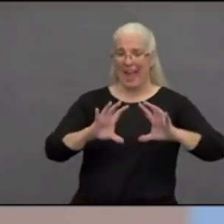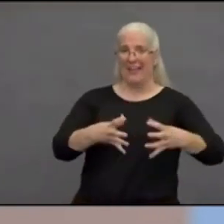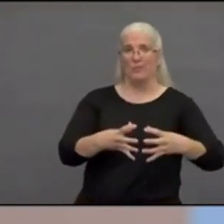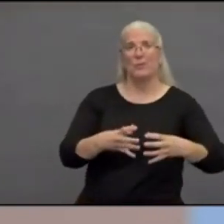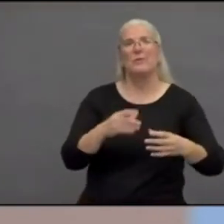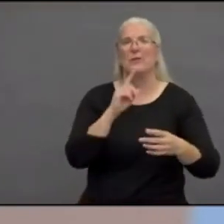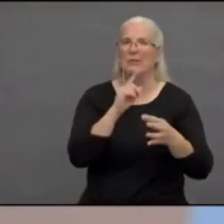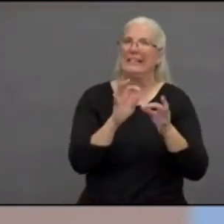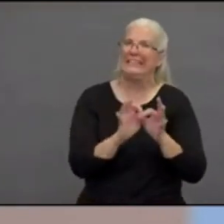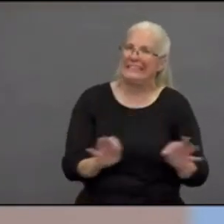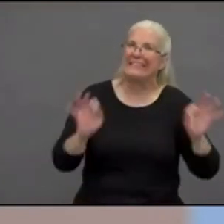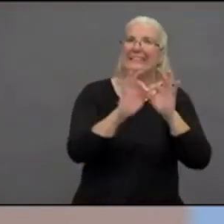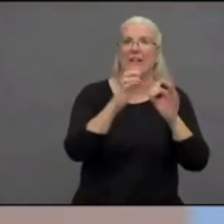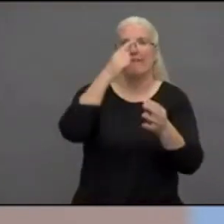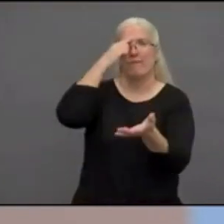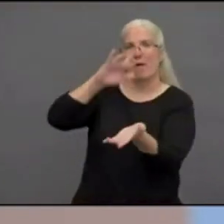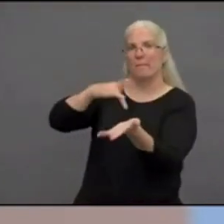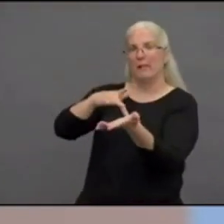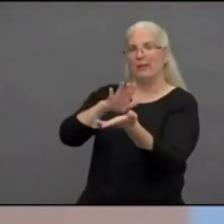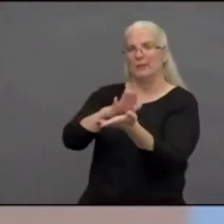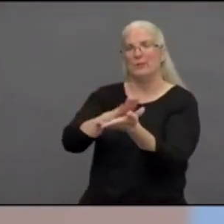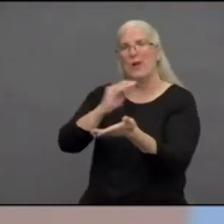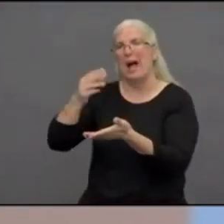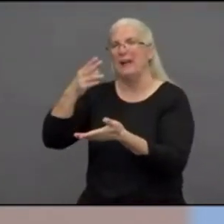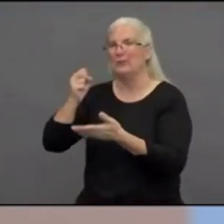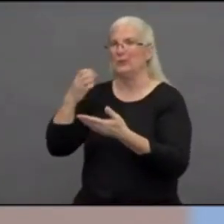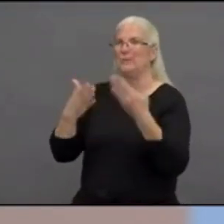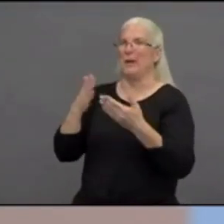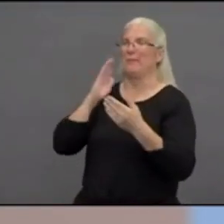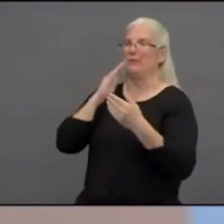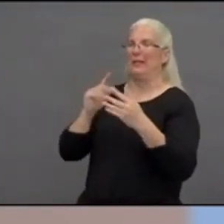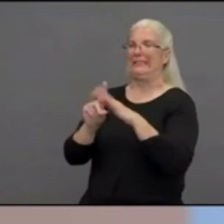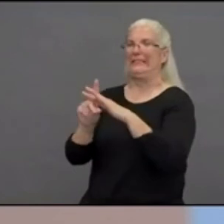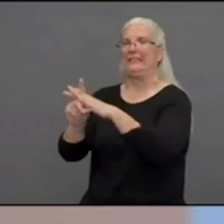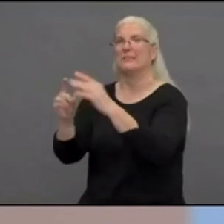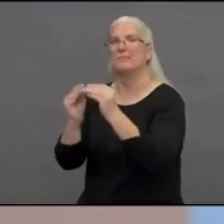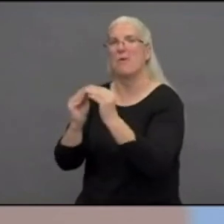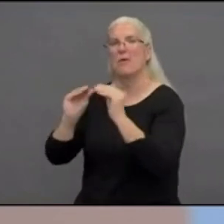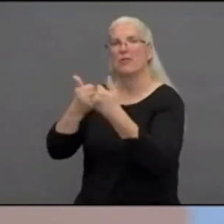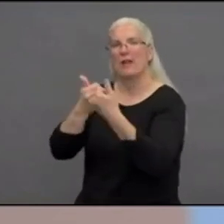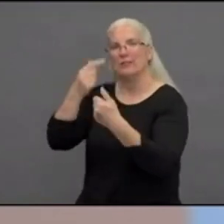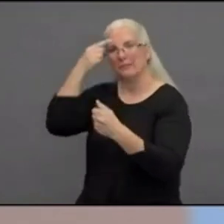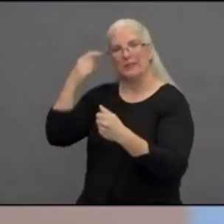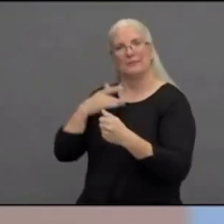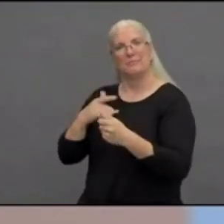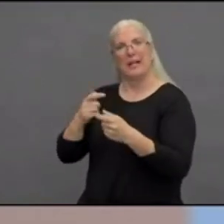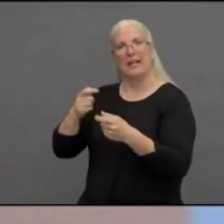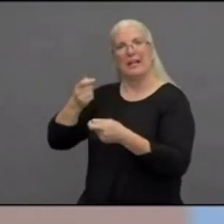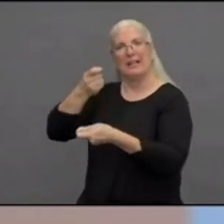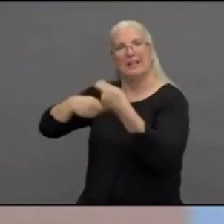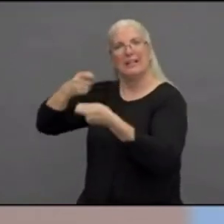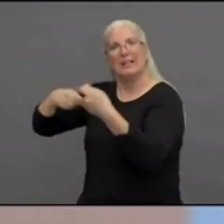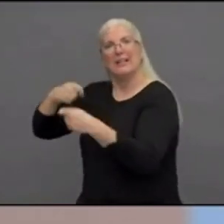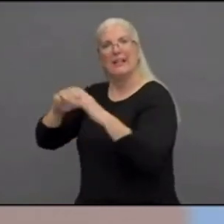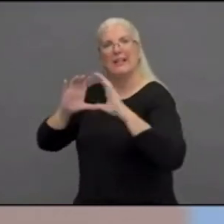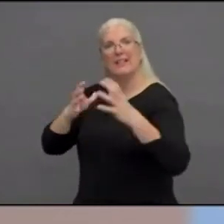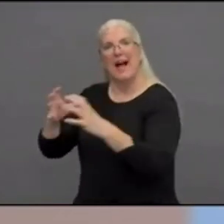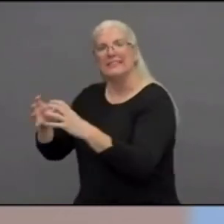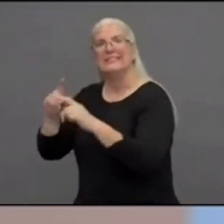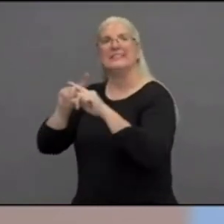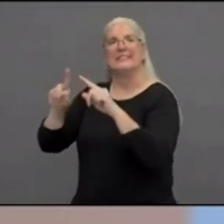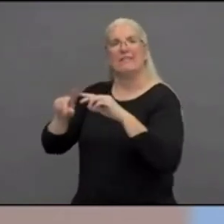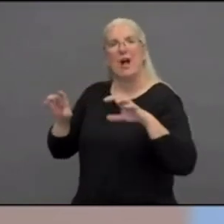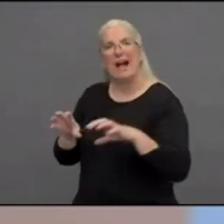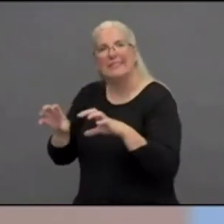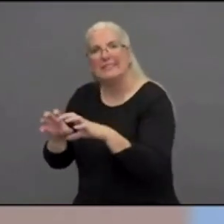school, it is going to be a little bit more challenging because students tend to move more classes and do other activities. So in that environment, we're